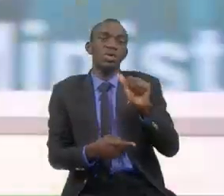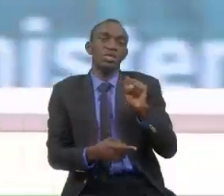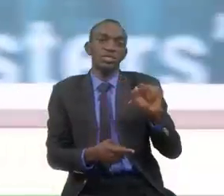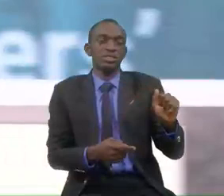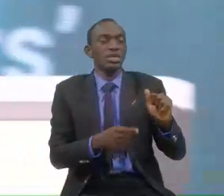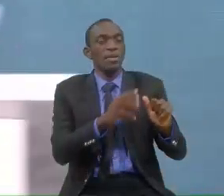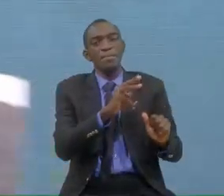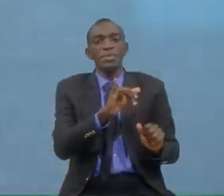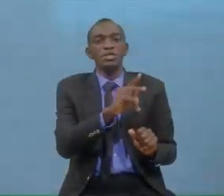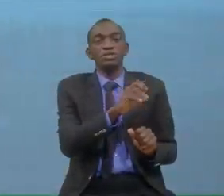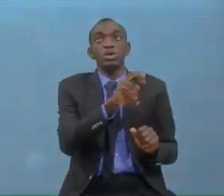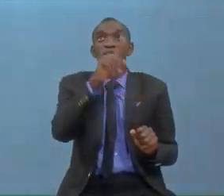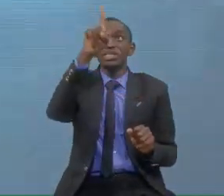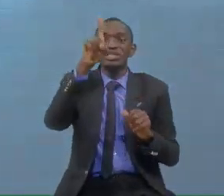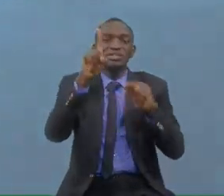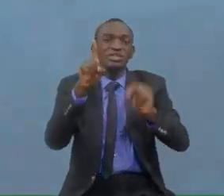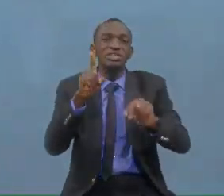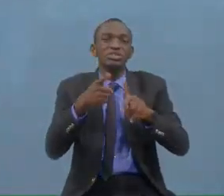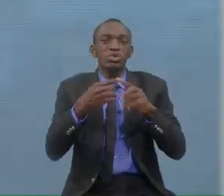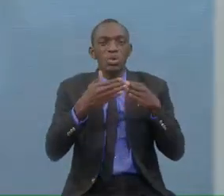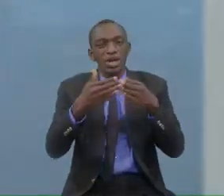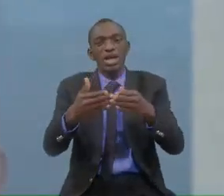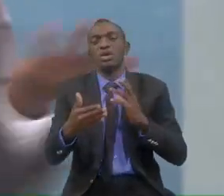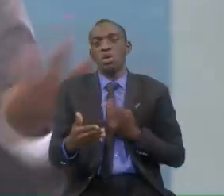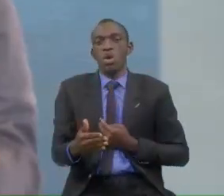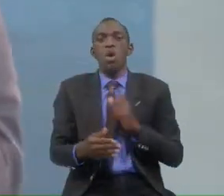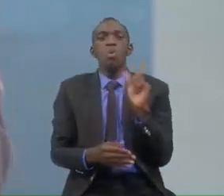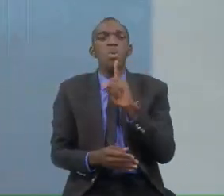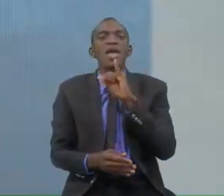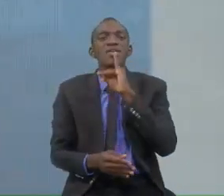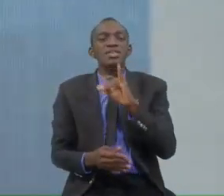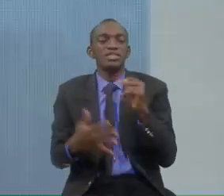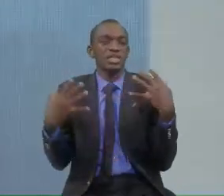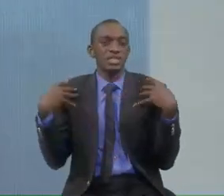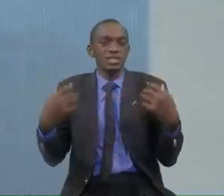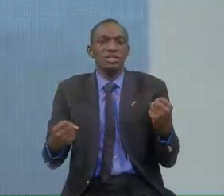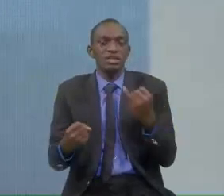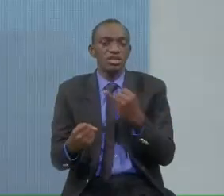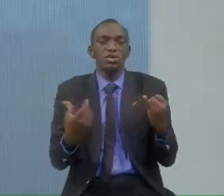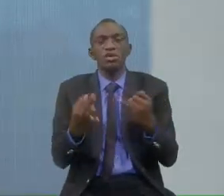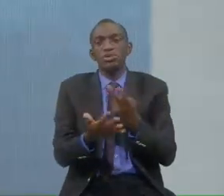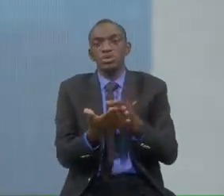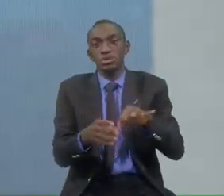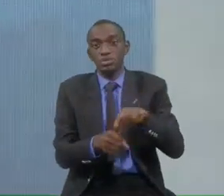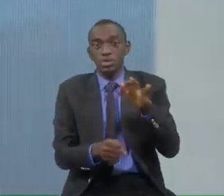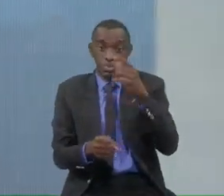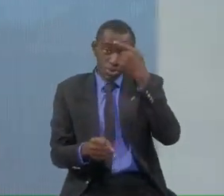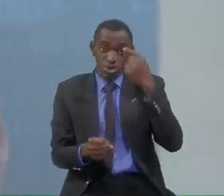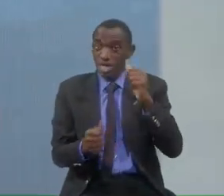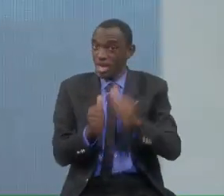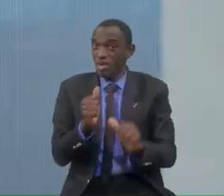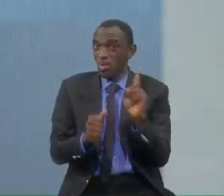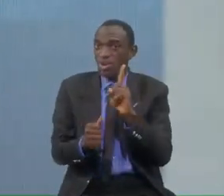where is the healing of the Holy Spirit? Because anywhere the Spirit of God is, there is